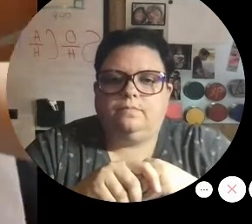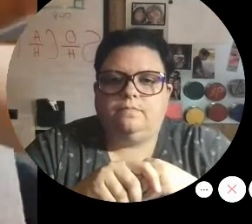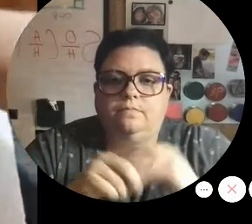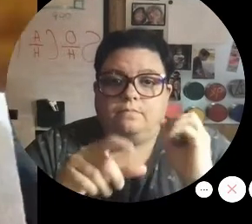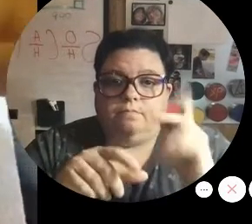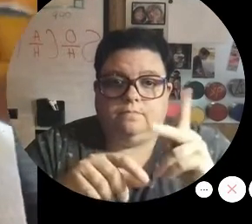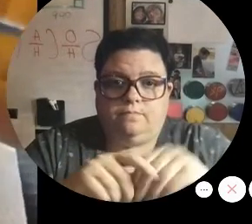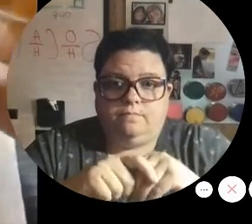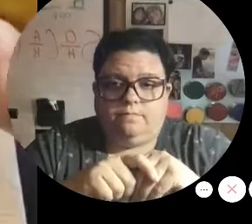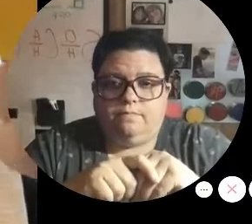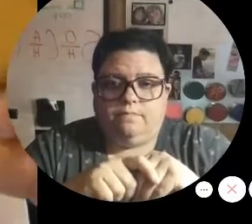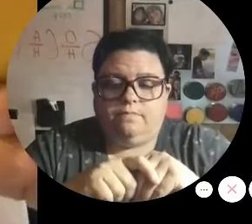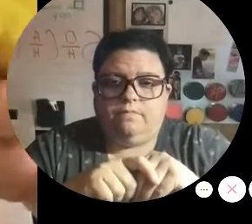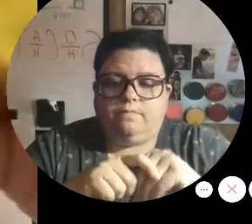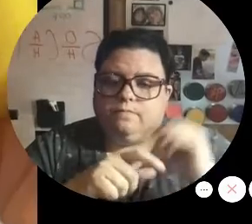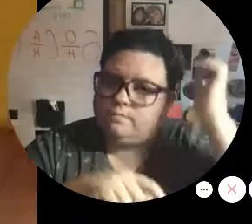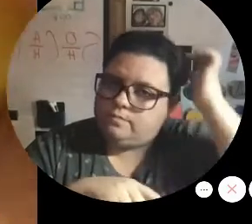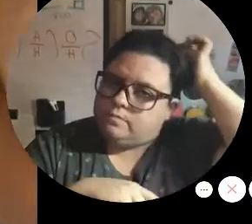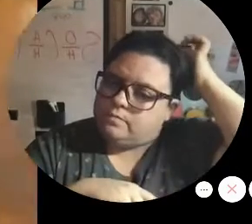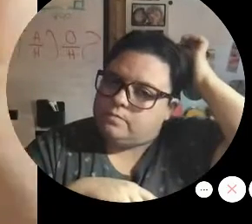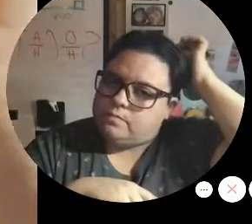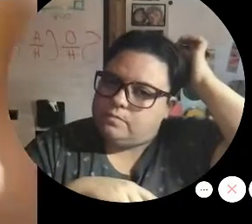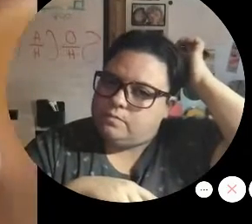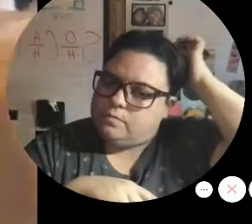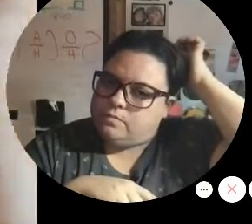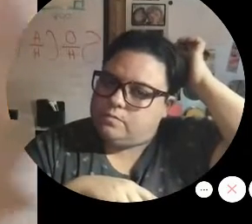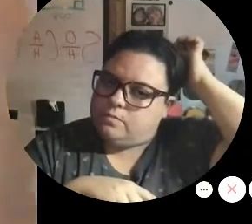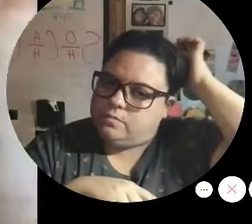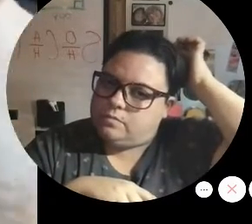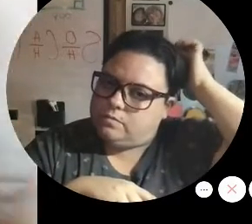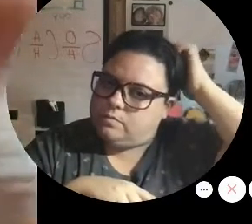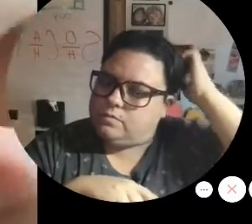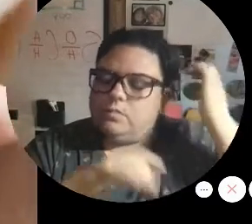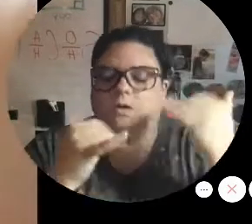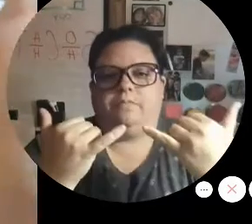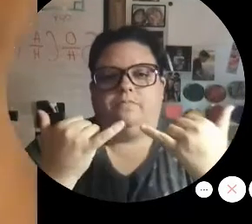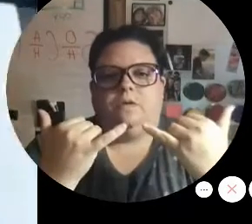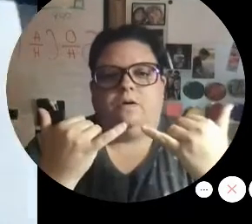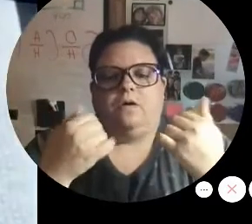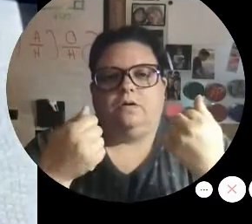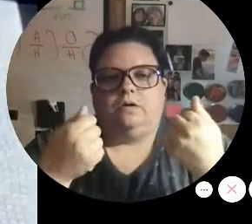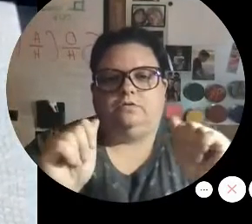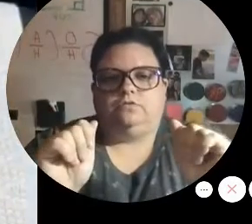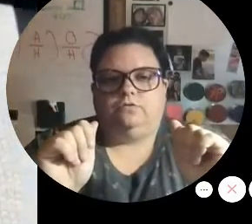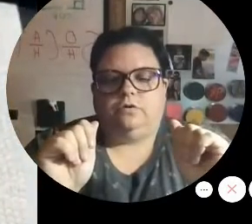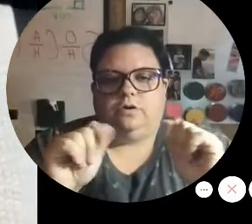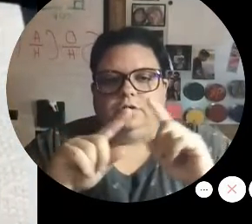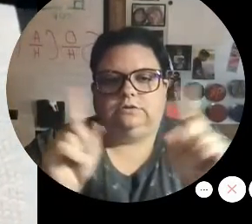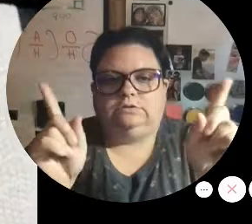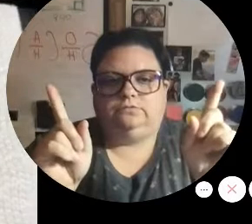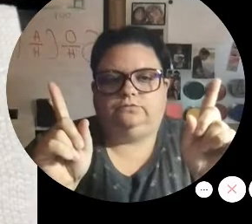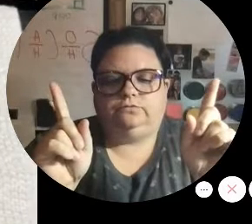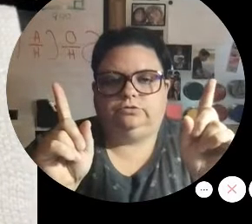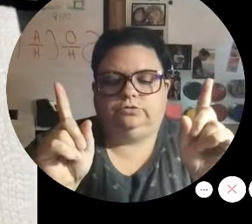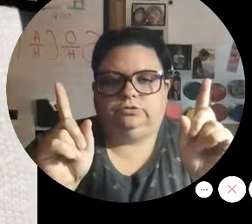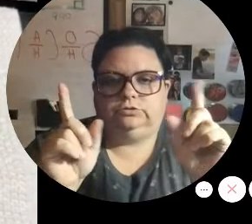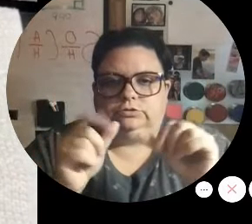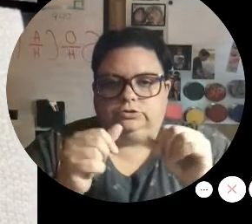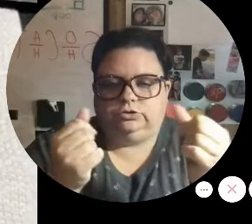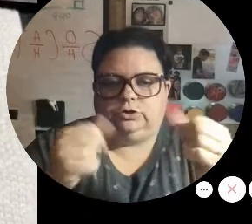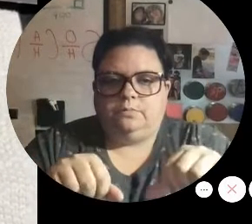Okay. All right, so now let's try a different one.